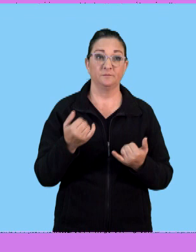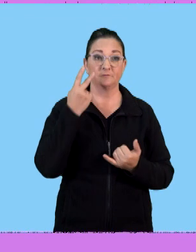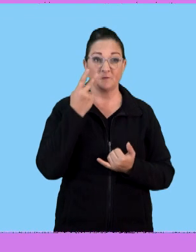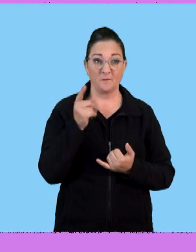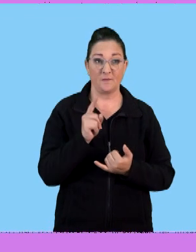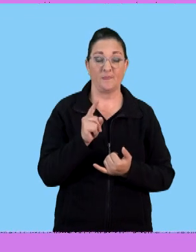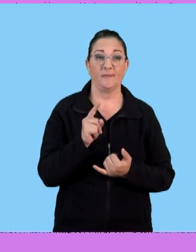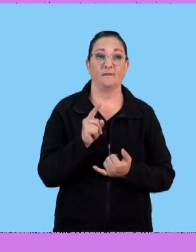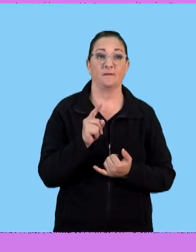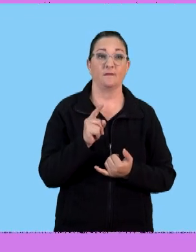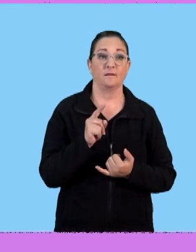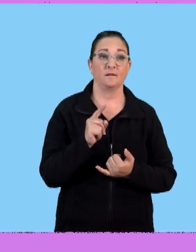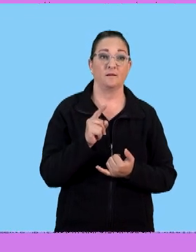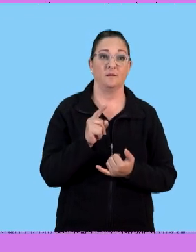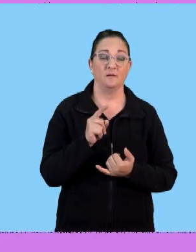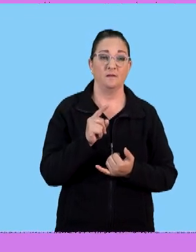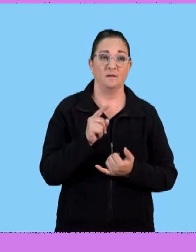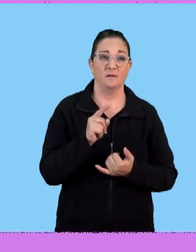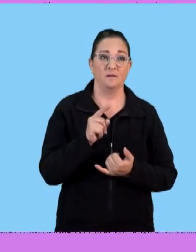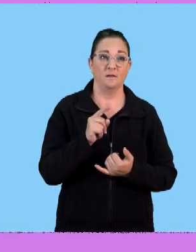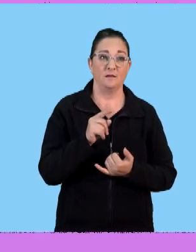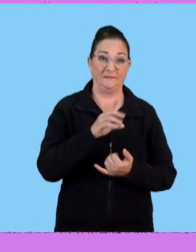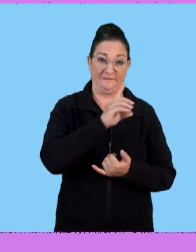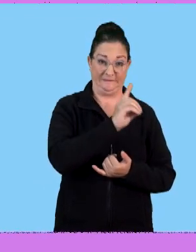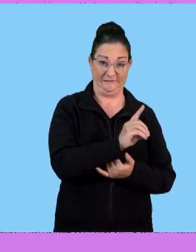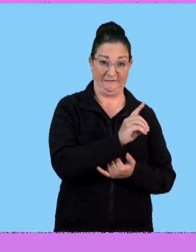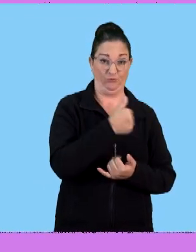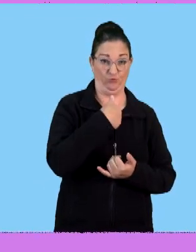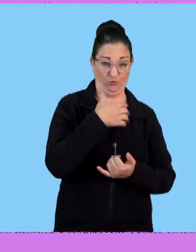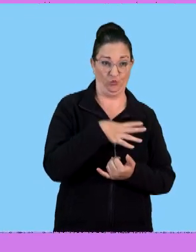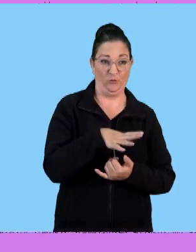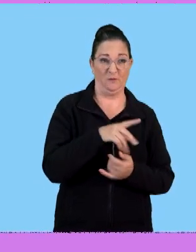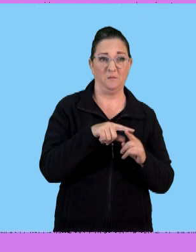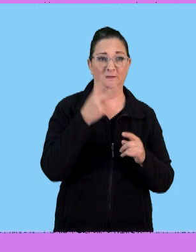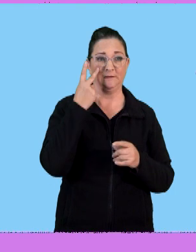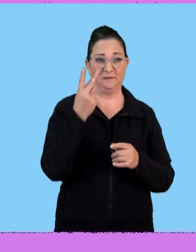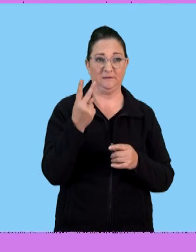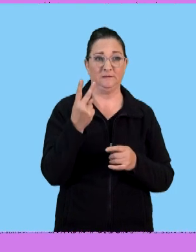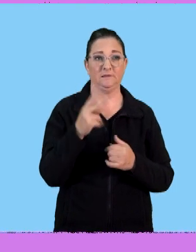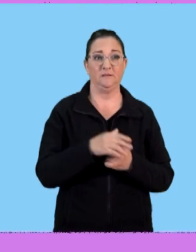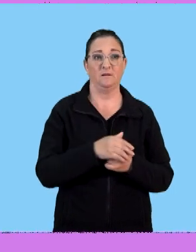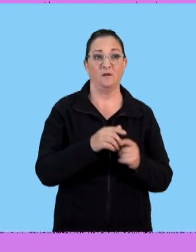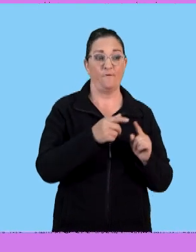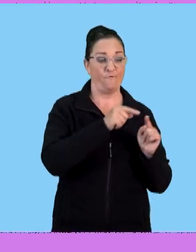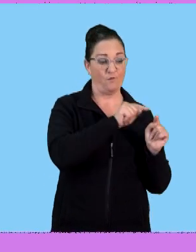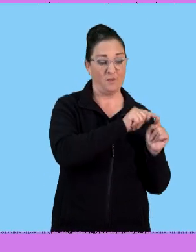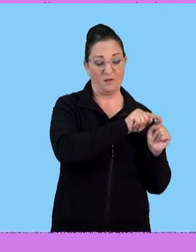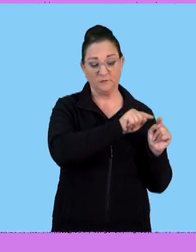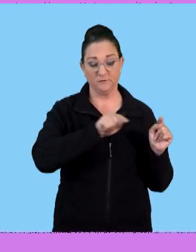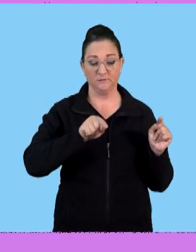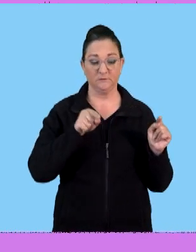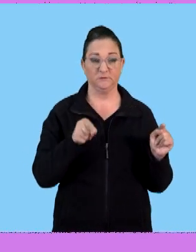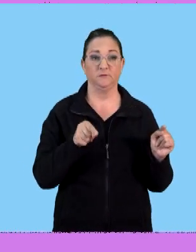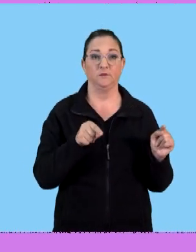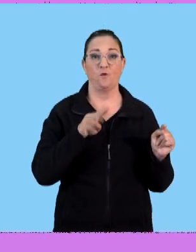is what we are looking for, D, right? Now, if I look at this length here, all the way from here